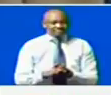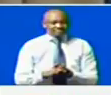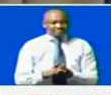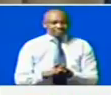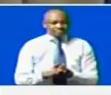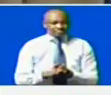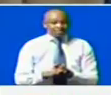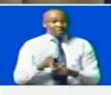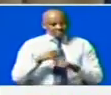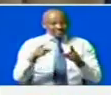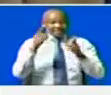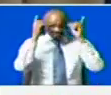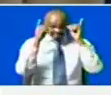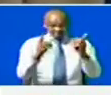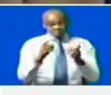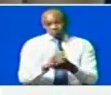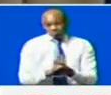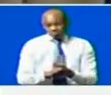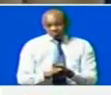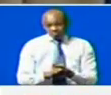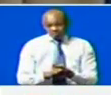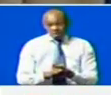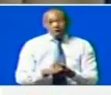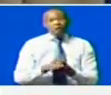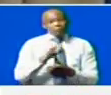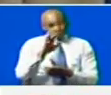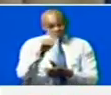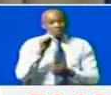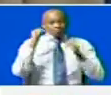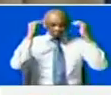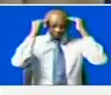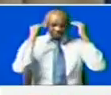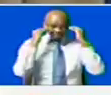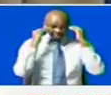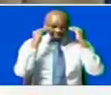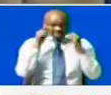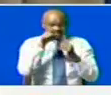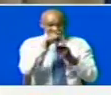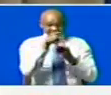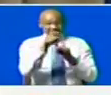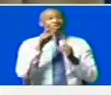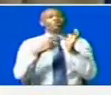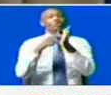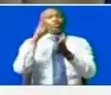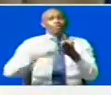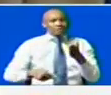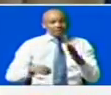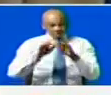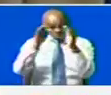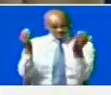But the decision of the judiciary suffices to show the